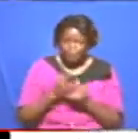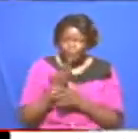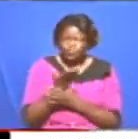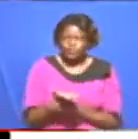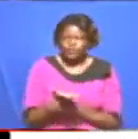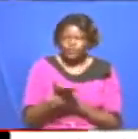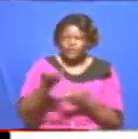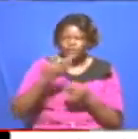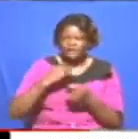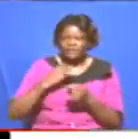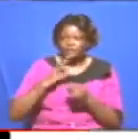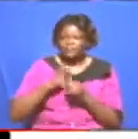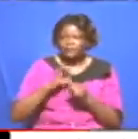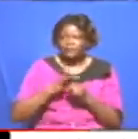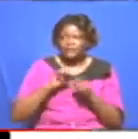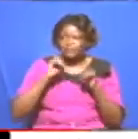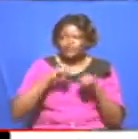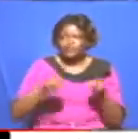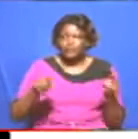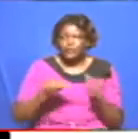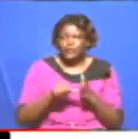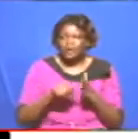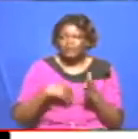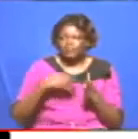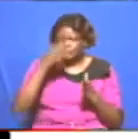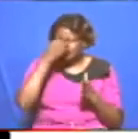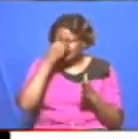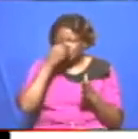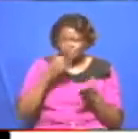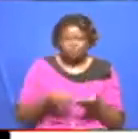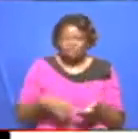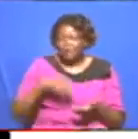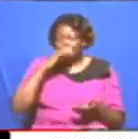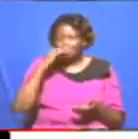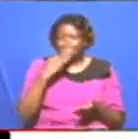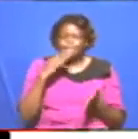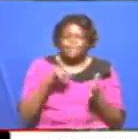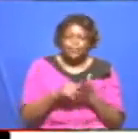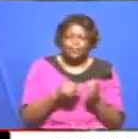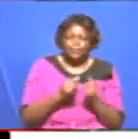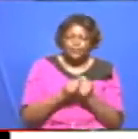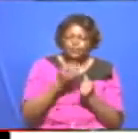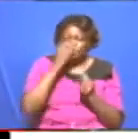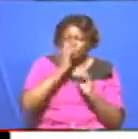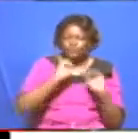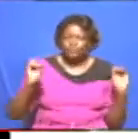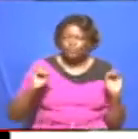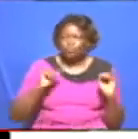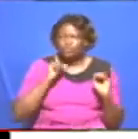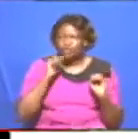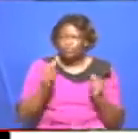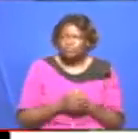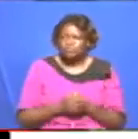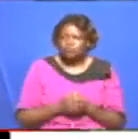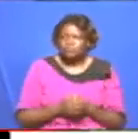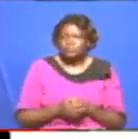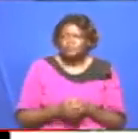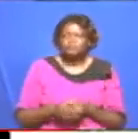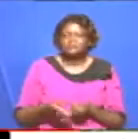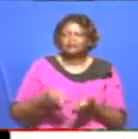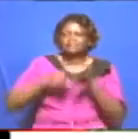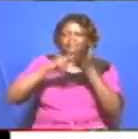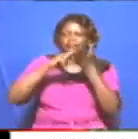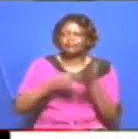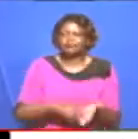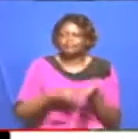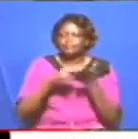mtupatie. Kama wewe una shida na Ruto, Musalia ana shida na Ruto. You will not, and I want to repeat, we will never give